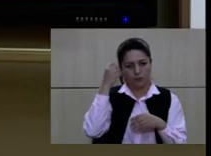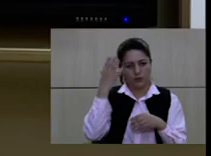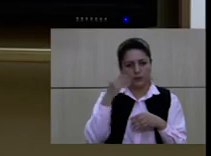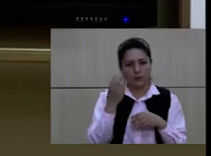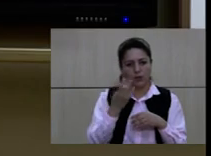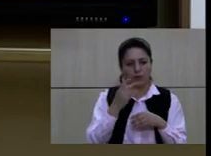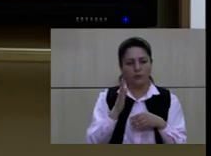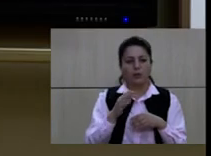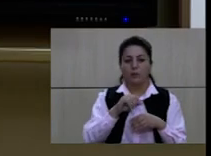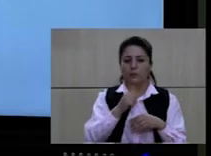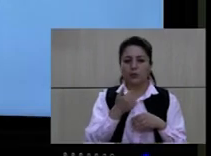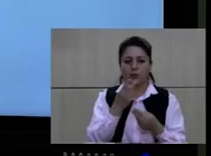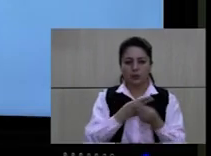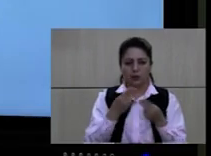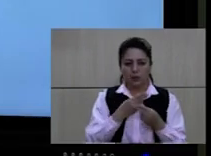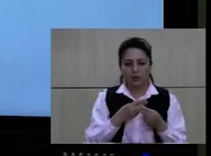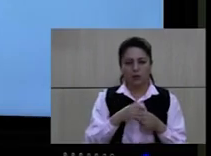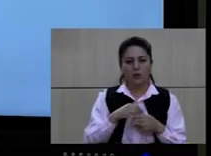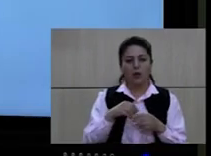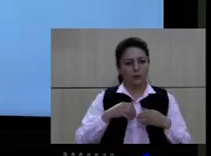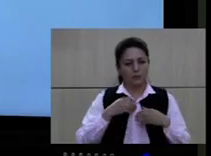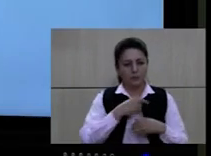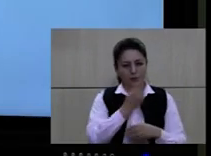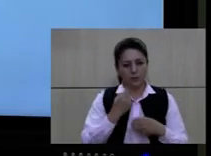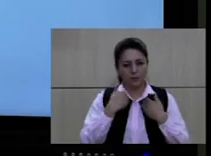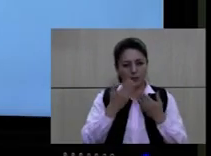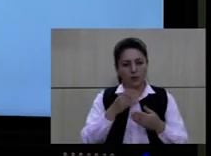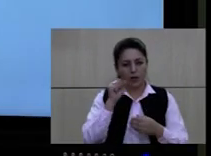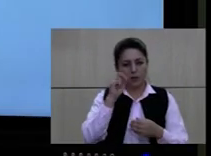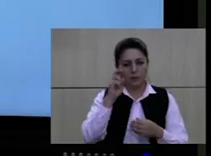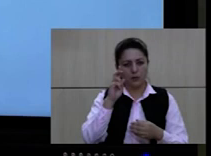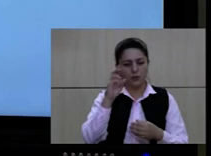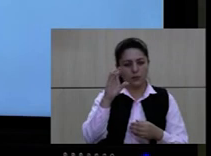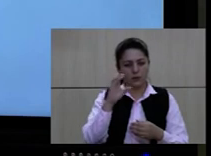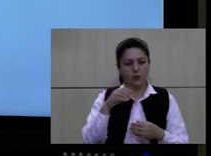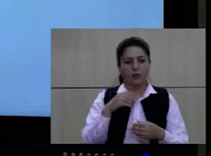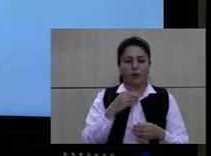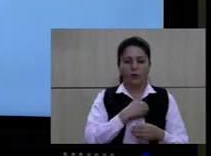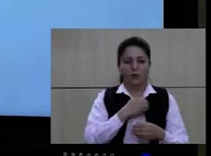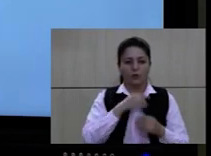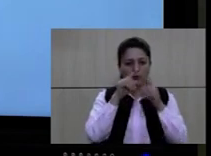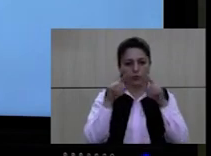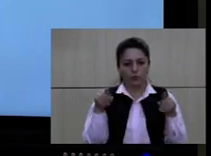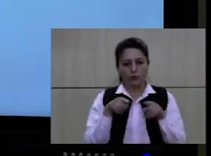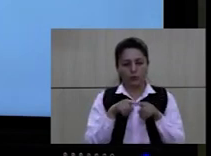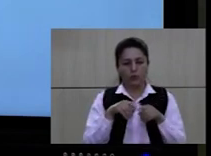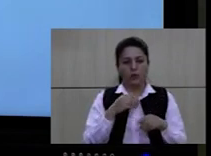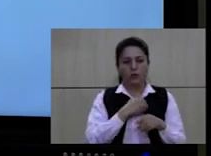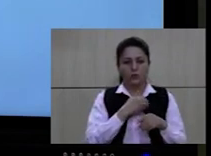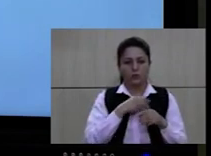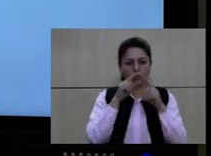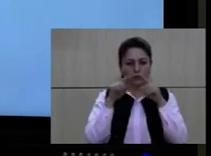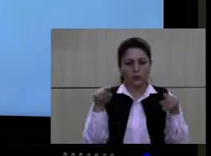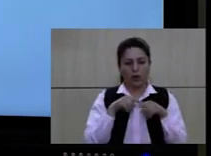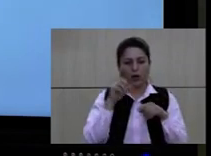navbatda chizmani chizib oldik. Demak, bizga berilgan ABC ixtiyoriy uchburchak. Ixtiyoriy uchburchakning